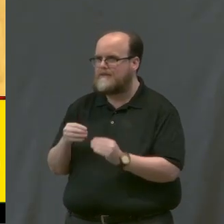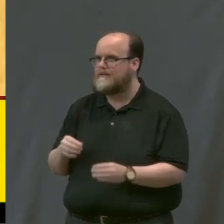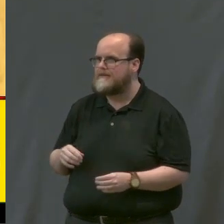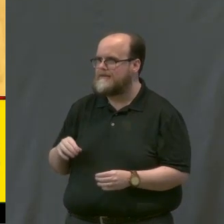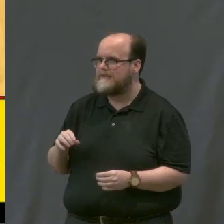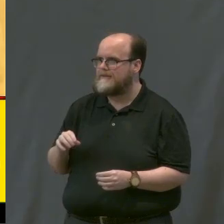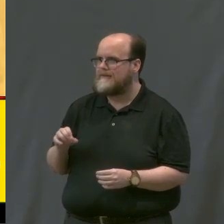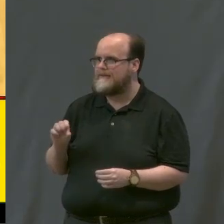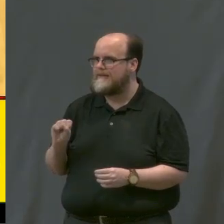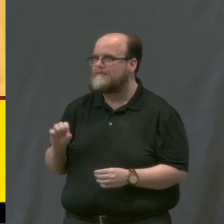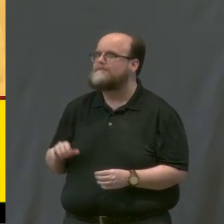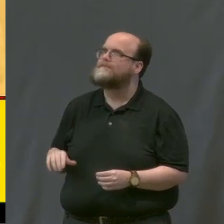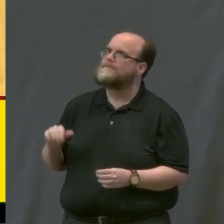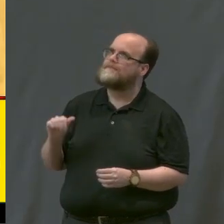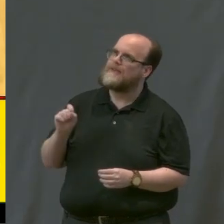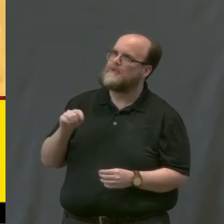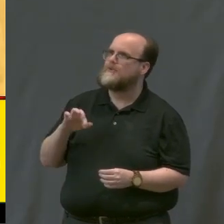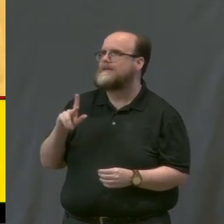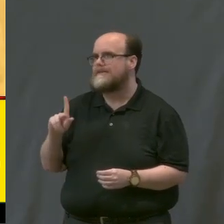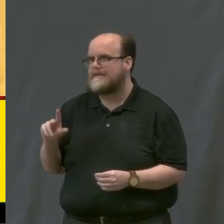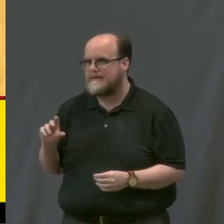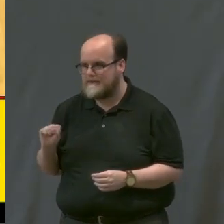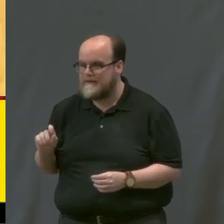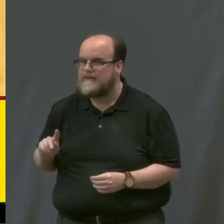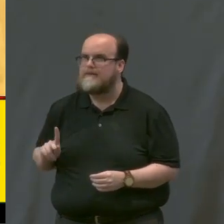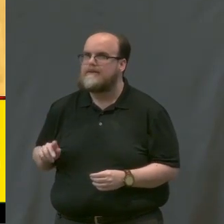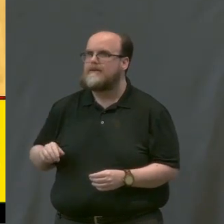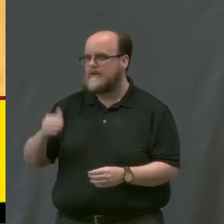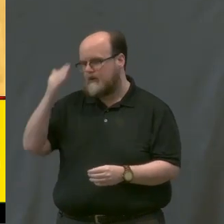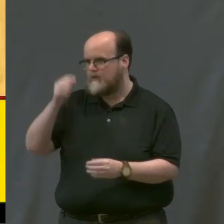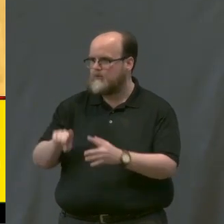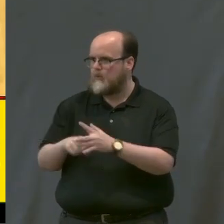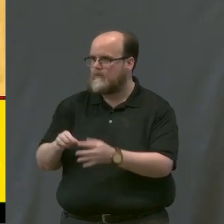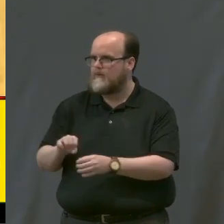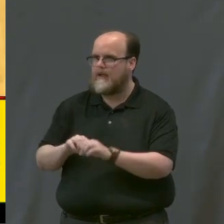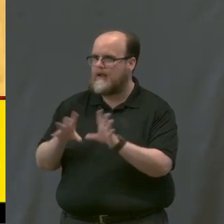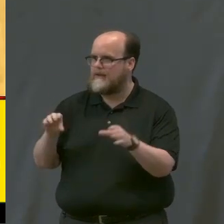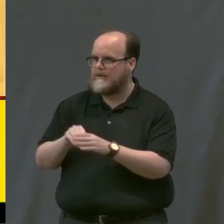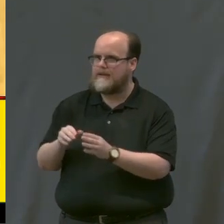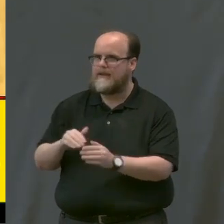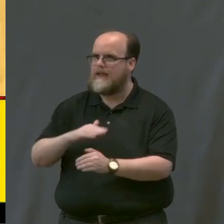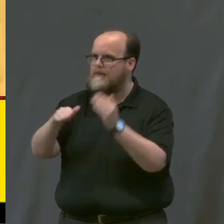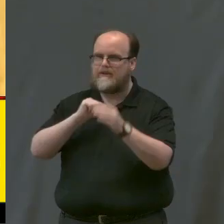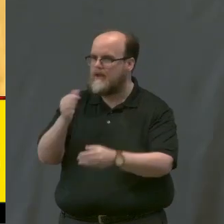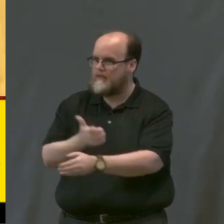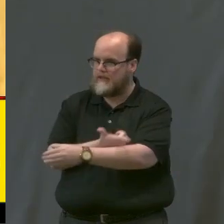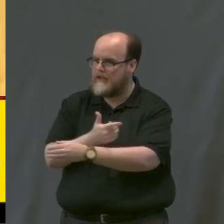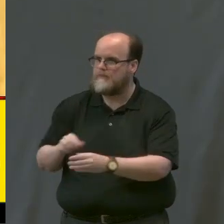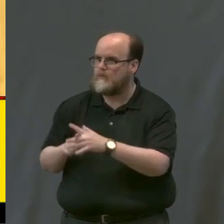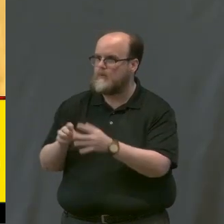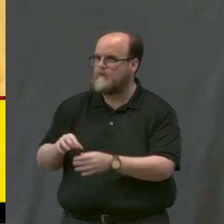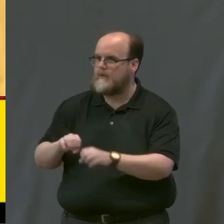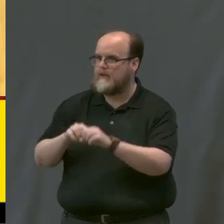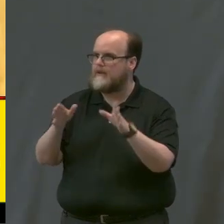this line, know that the source of the light in heaven is not the Lamb. The source of the light in heaven is